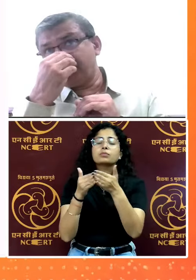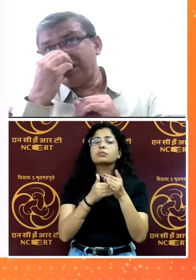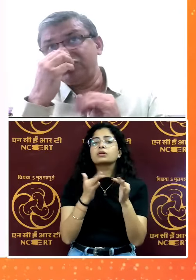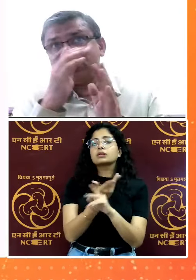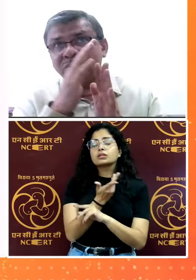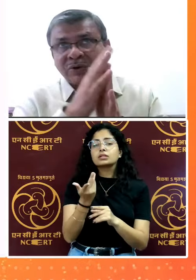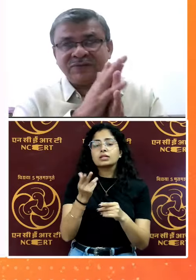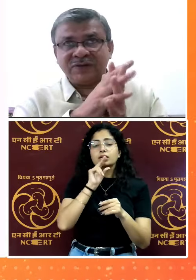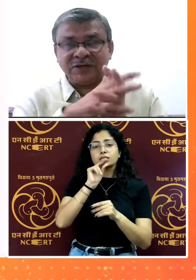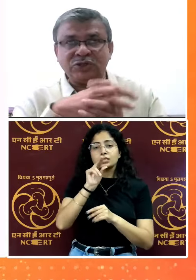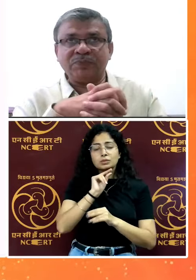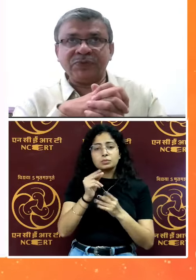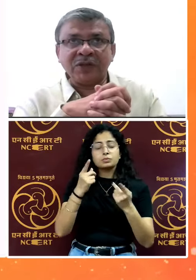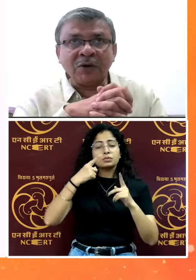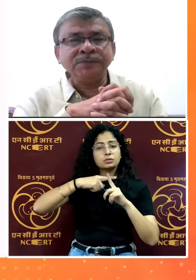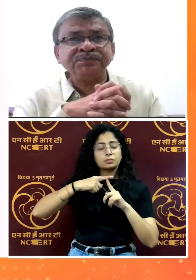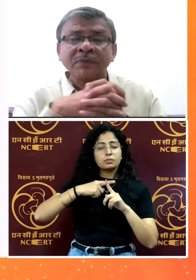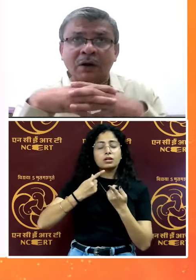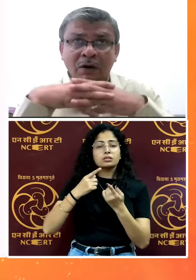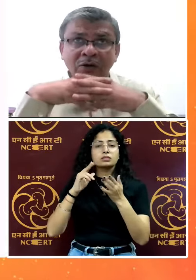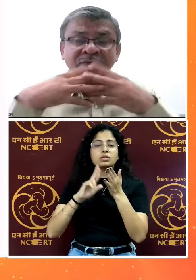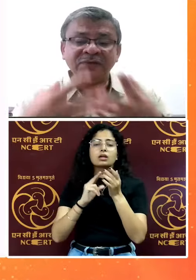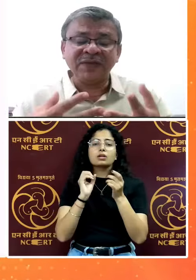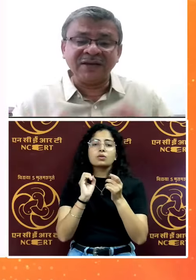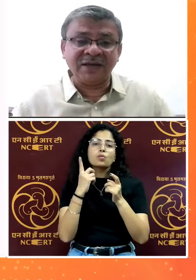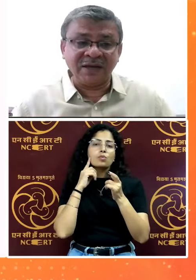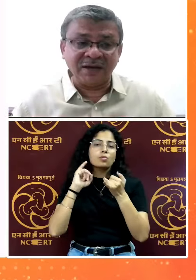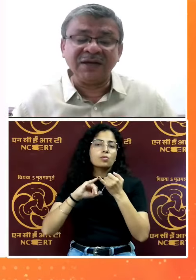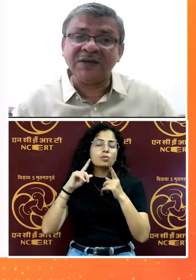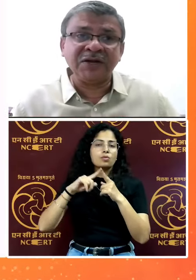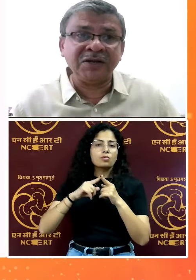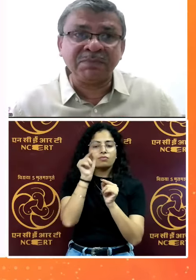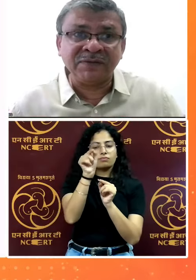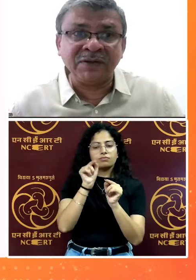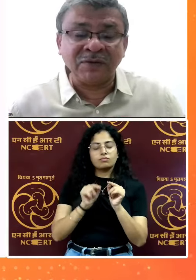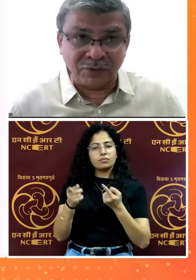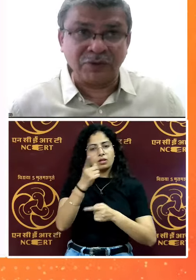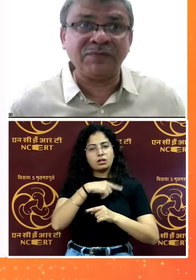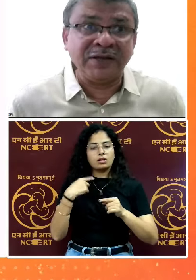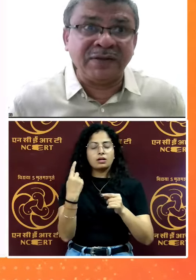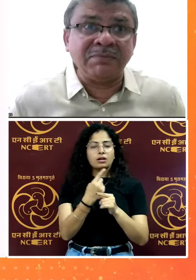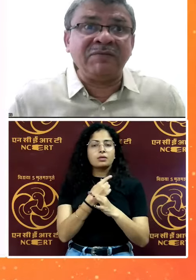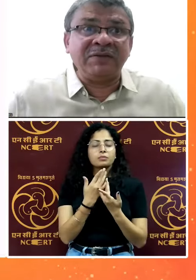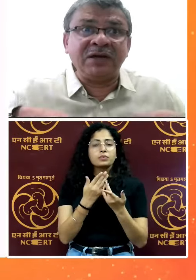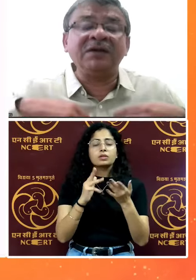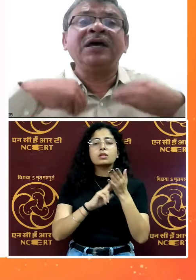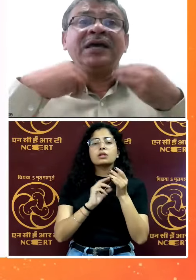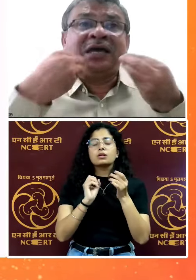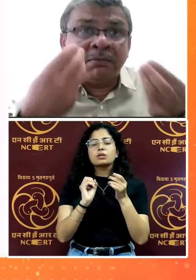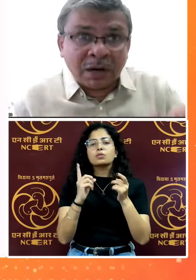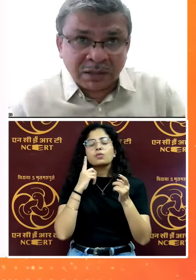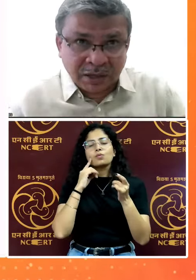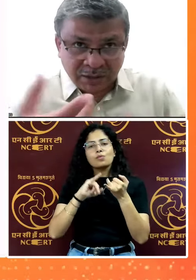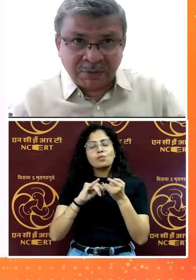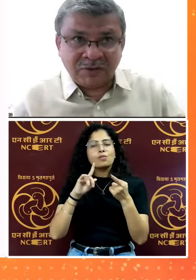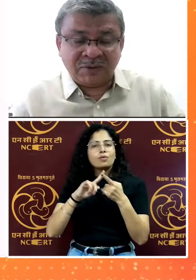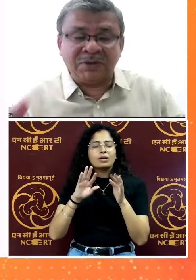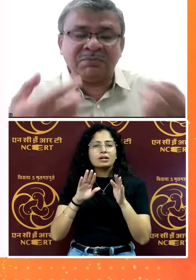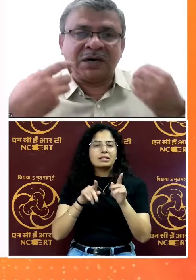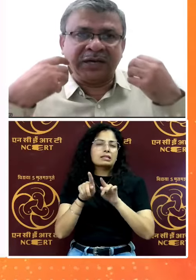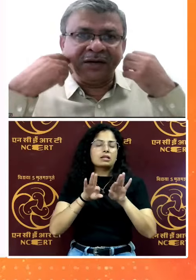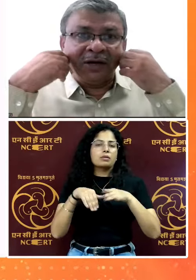the speech to noise ratio. Now, all of us can hear even in the presence of noise. For example, when we are in a market,